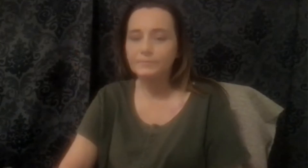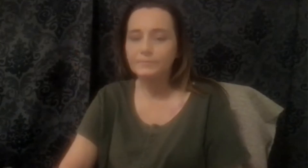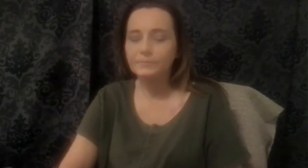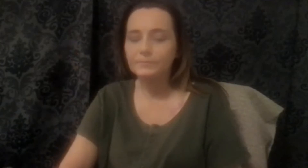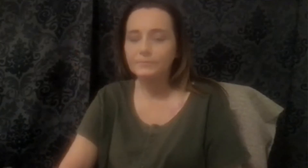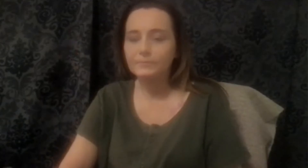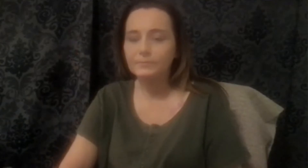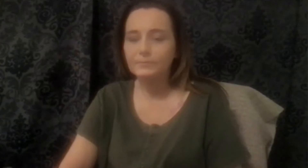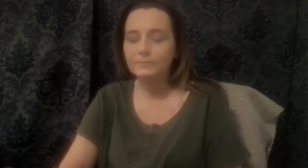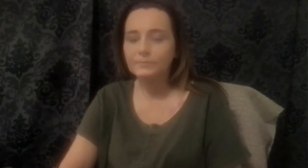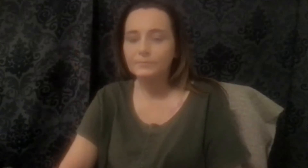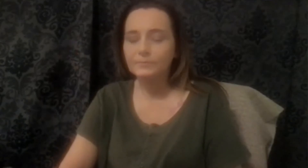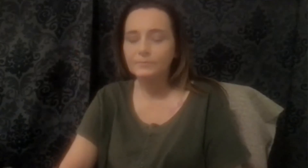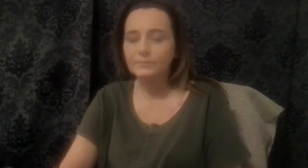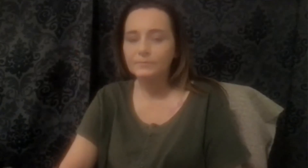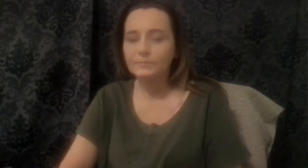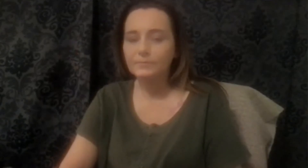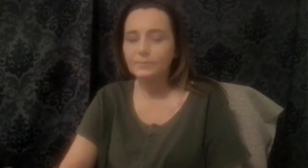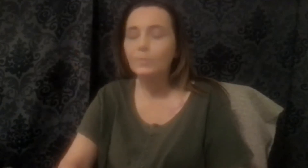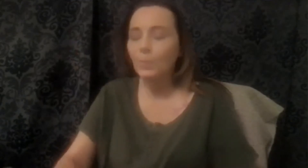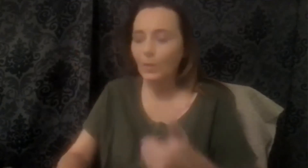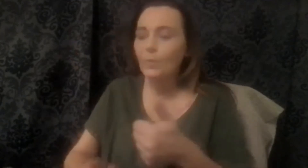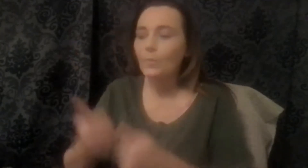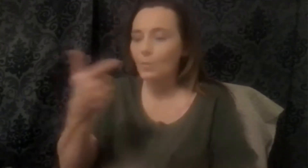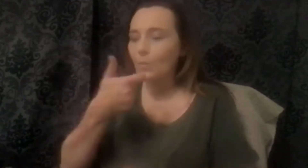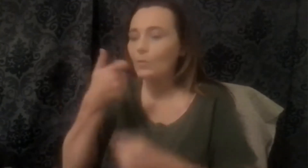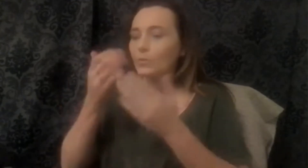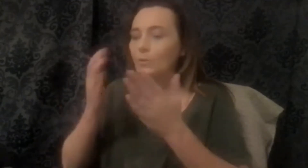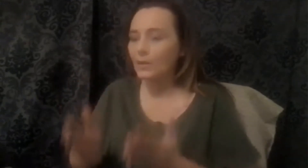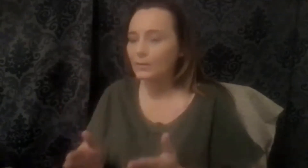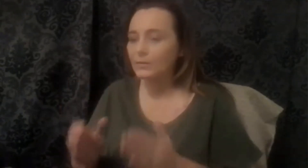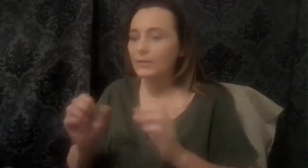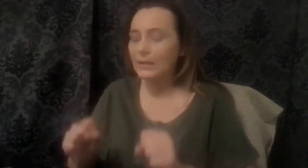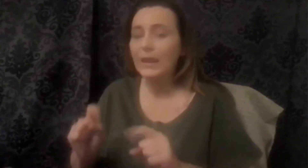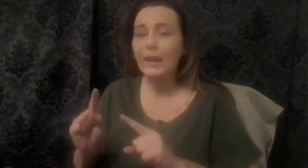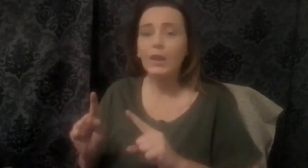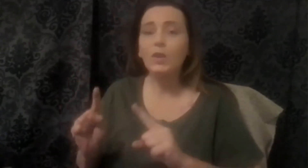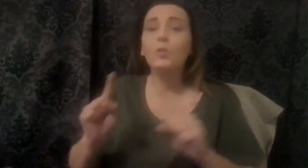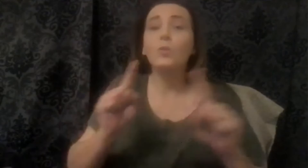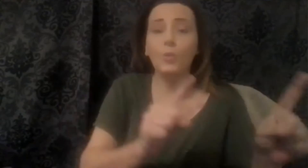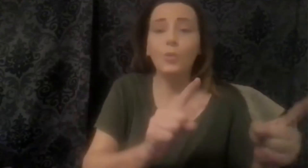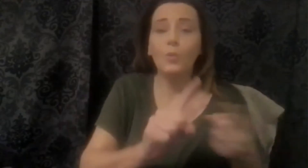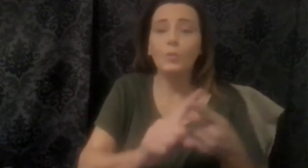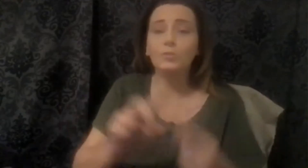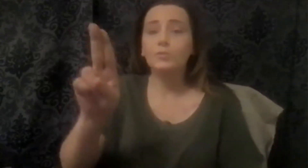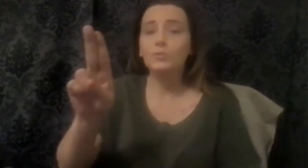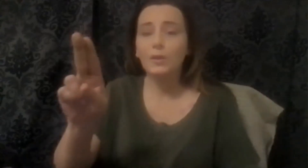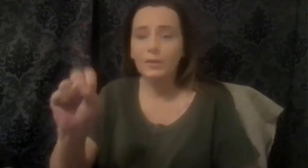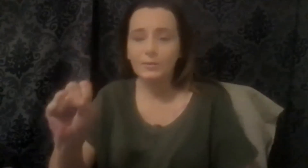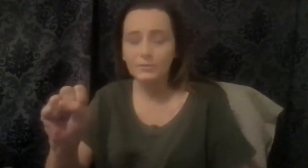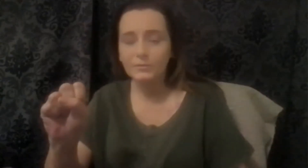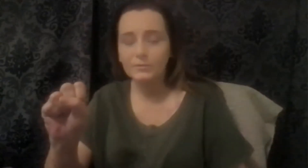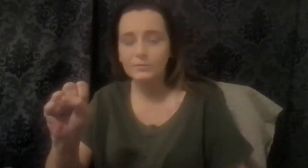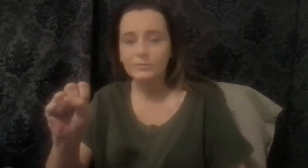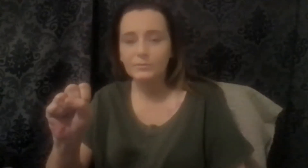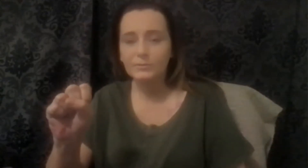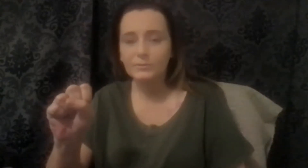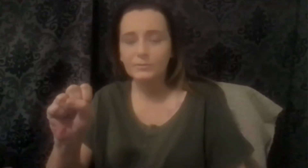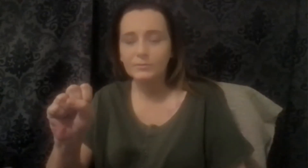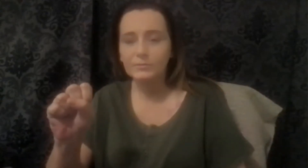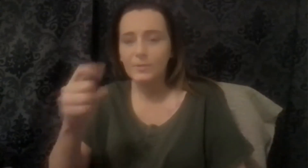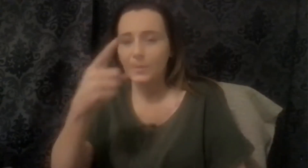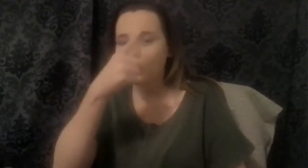most part of addicts can go to United States because the USCR